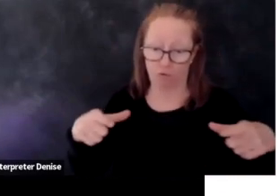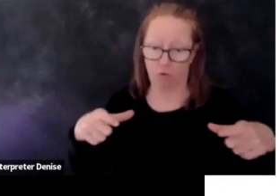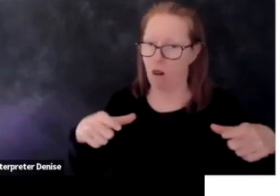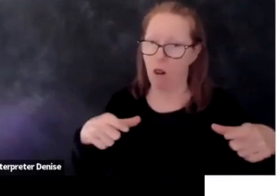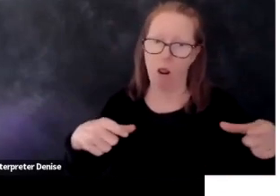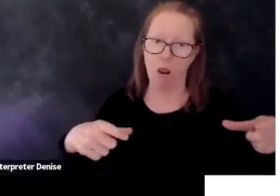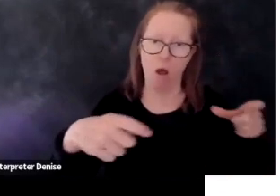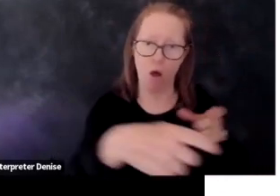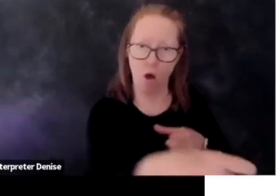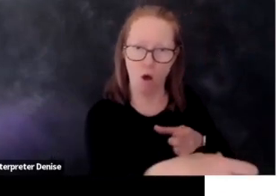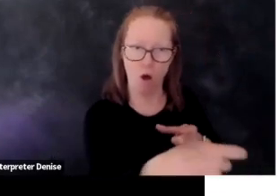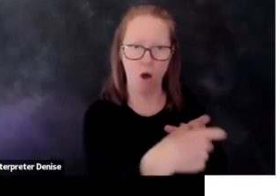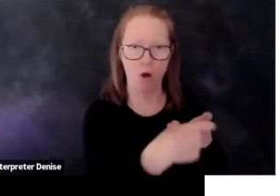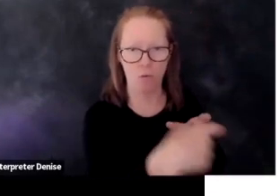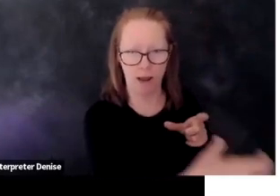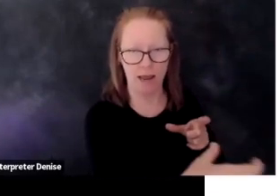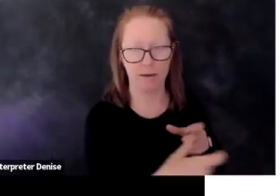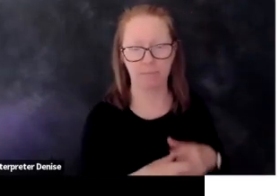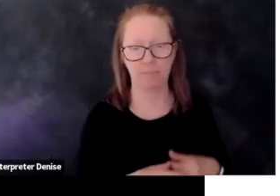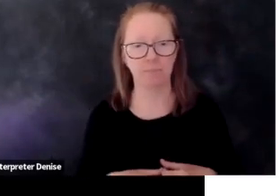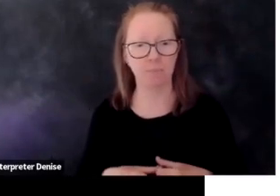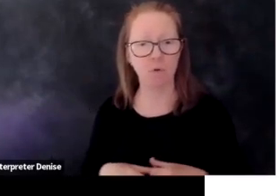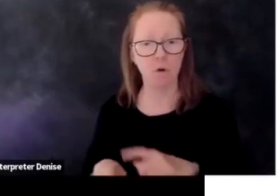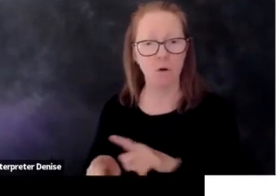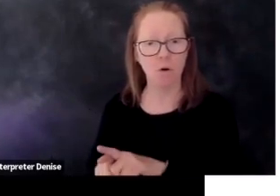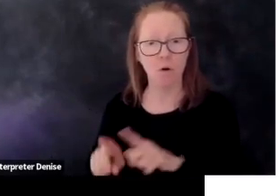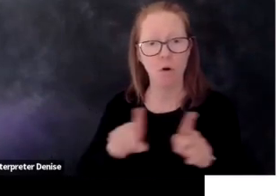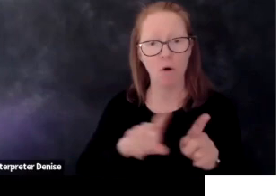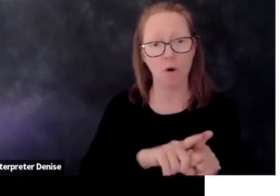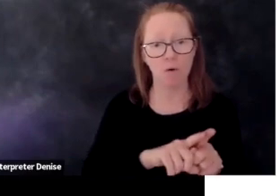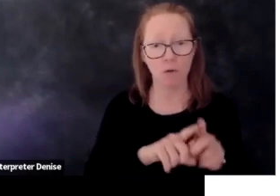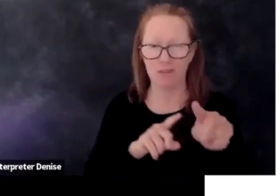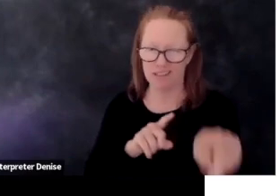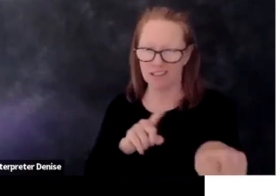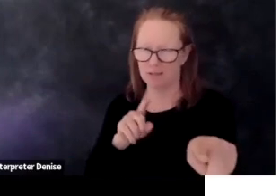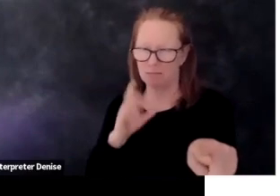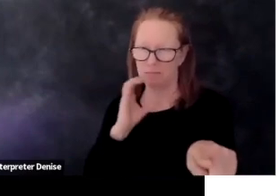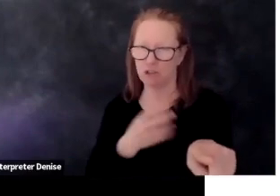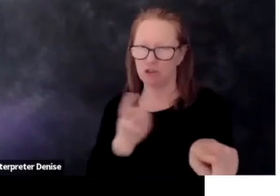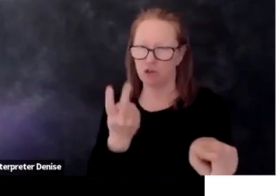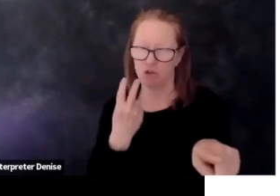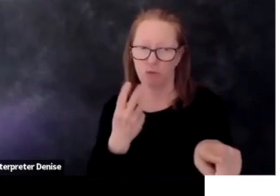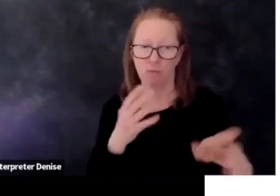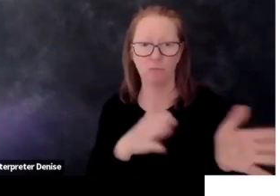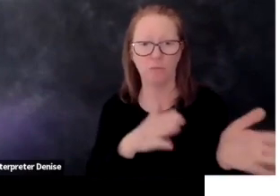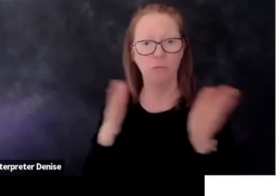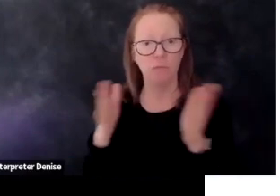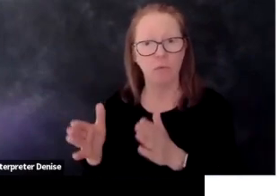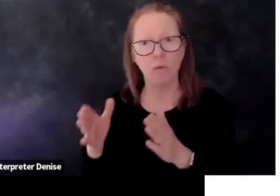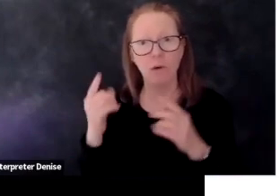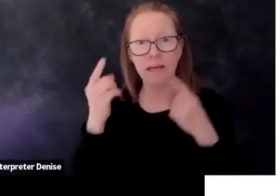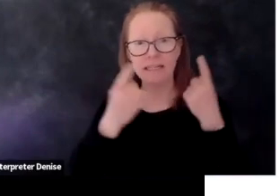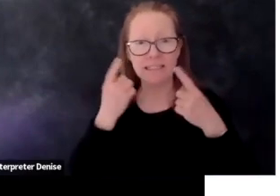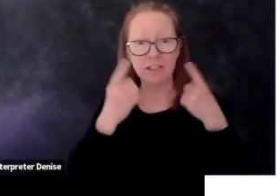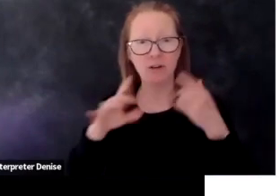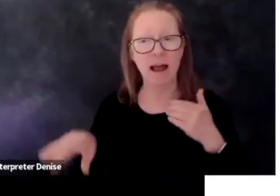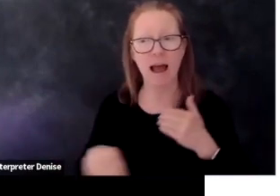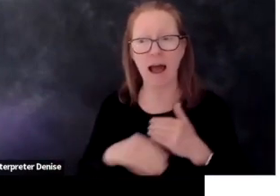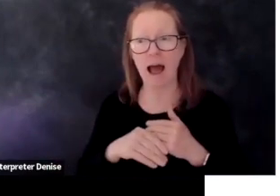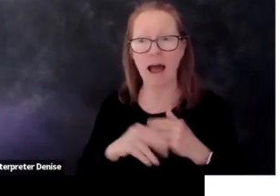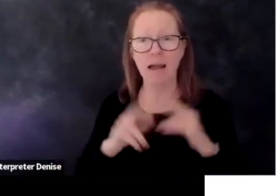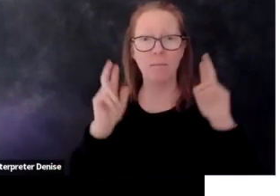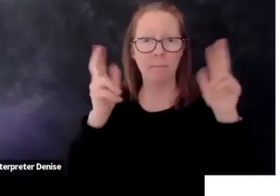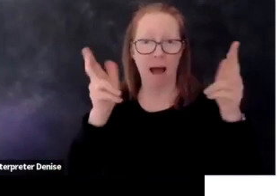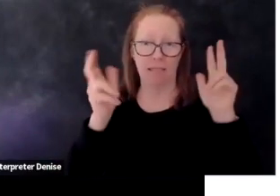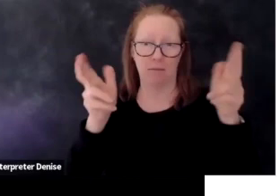also considering adding basketball striping. And I'd make the note, it is not for competitive